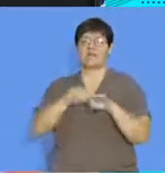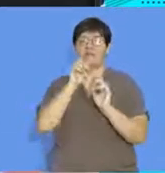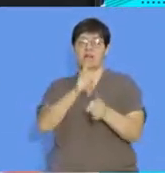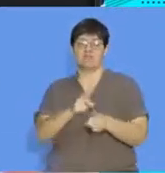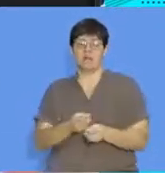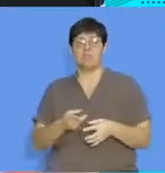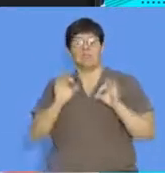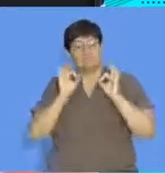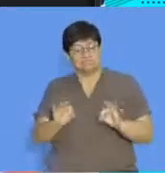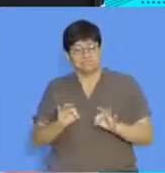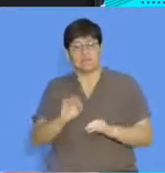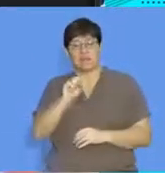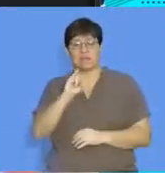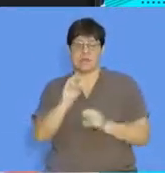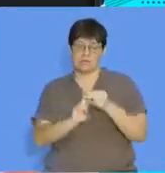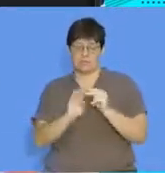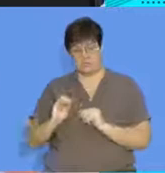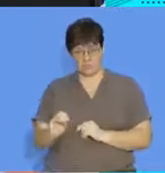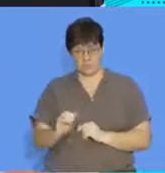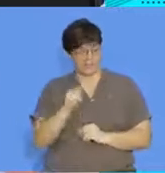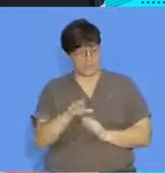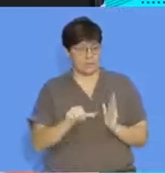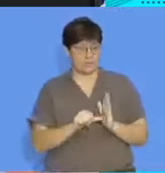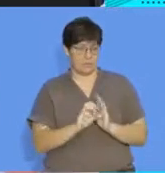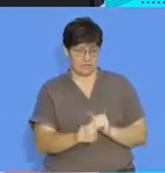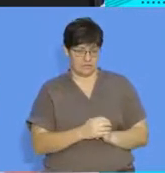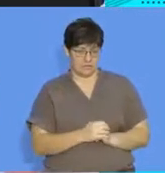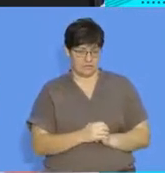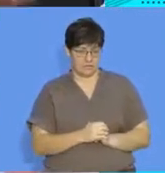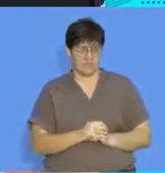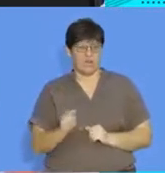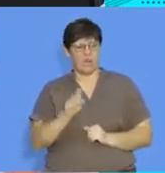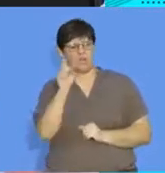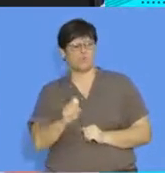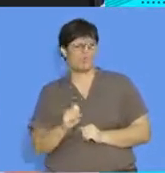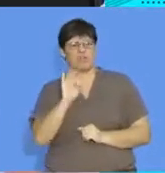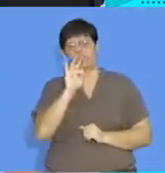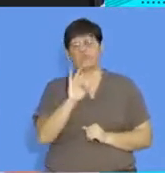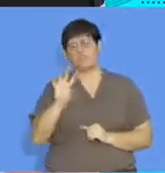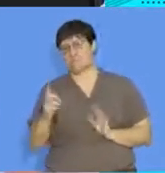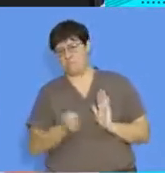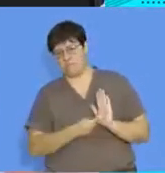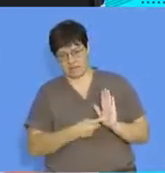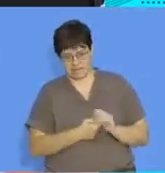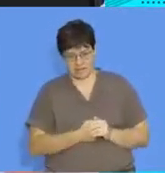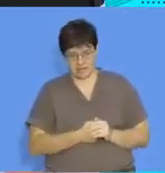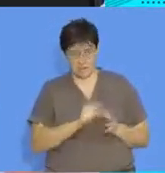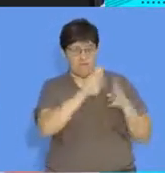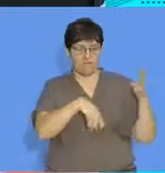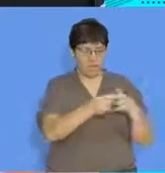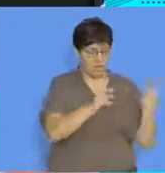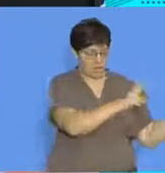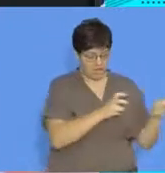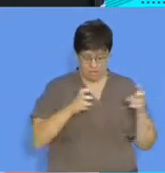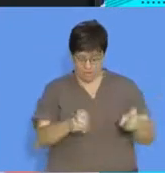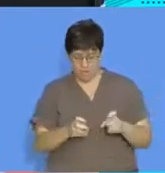the answer with the correct SI unit. That's very, very important. So typically these questions will be 3 or 4 marks. So it's